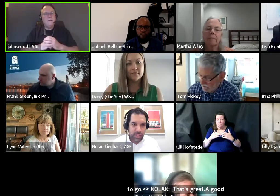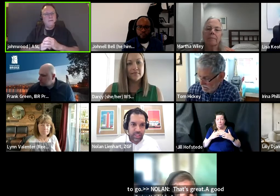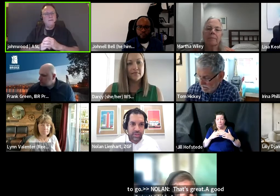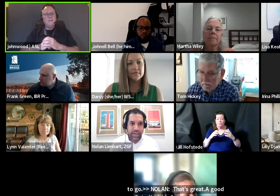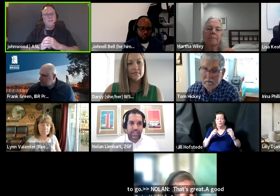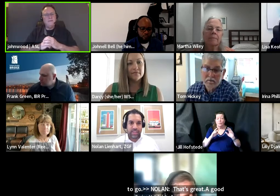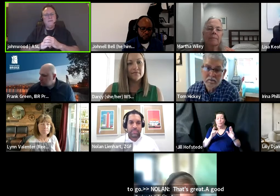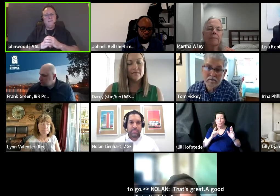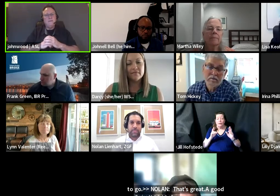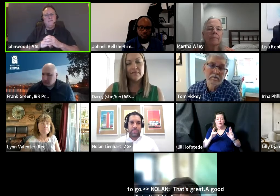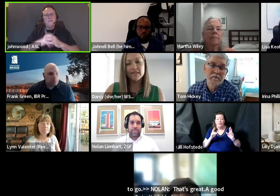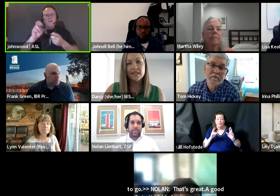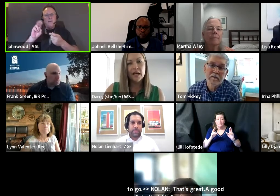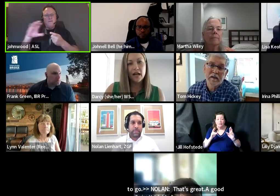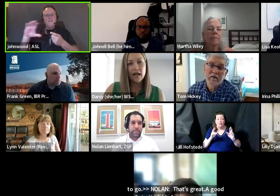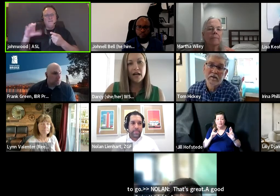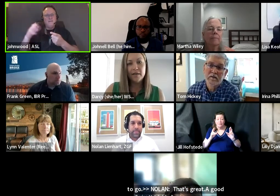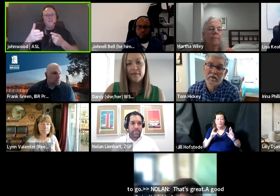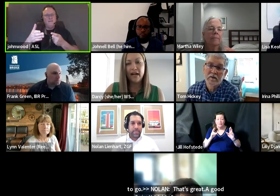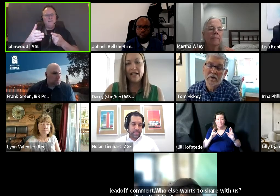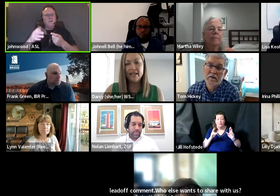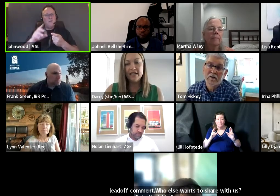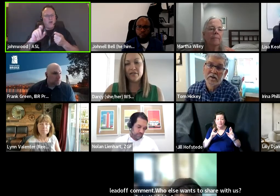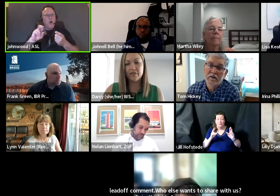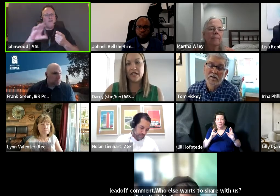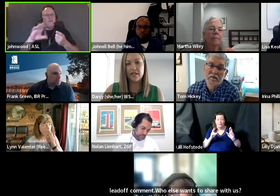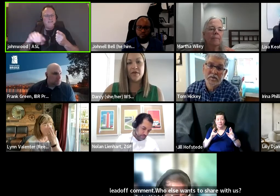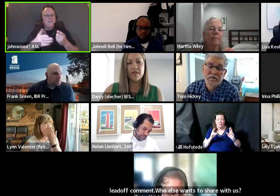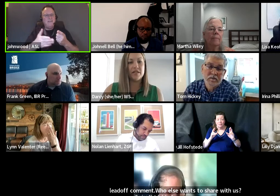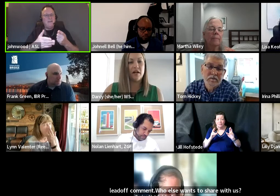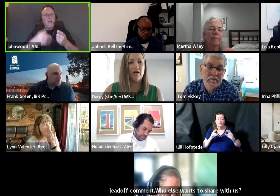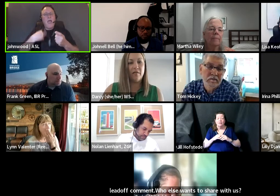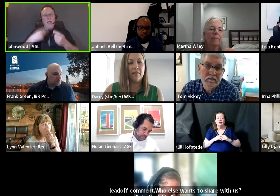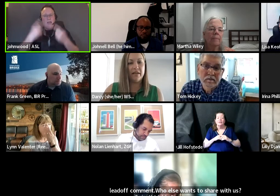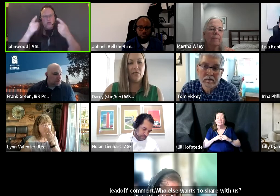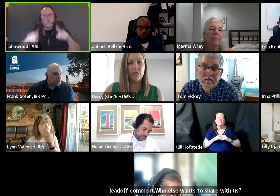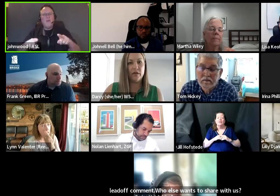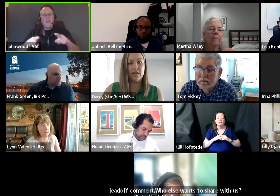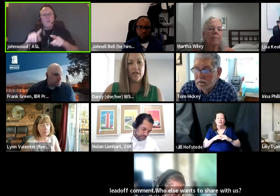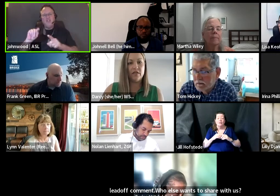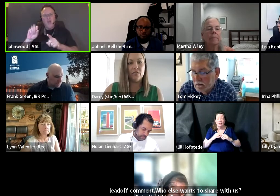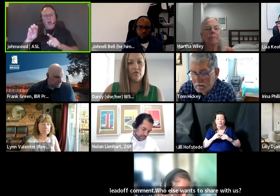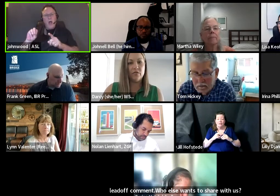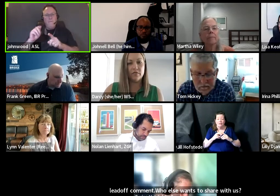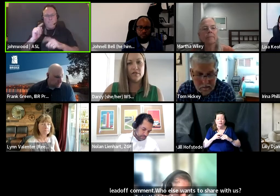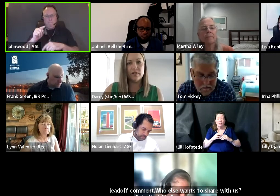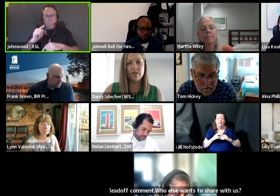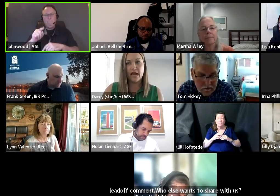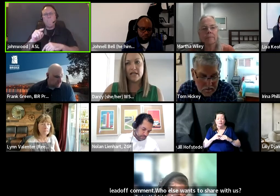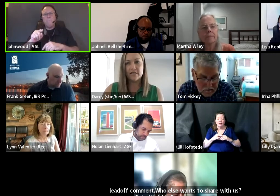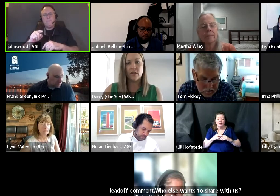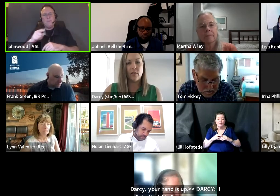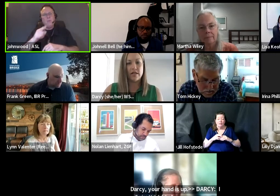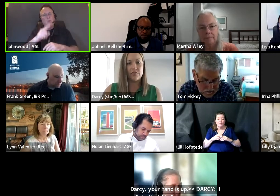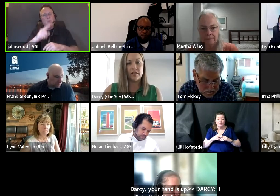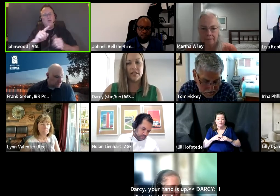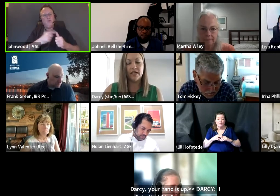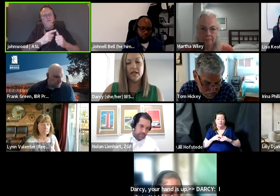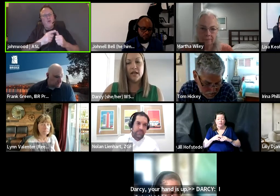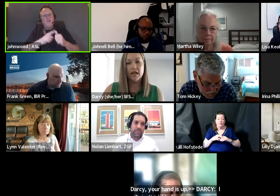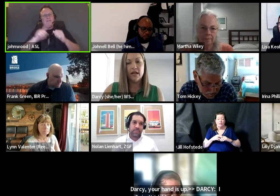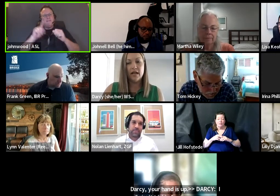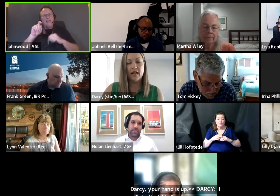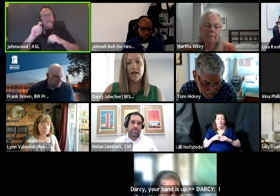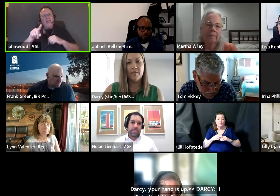Oh, Darcy, your hand is up. I agree with Tom. And when you originally asked the